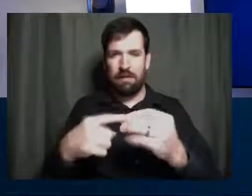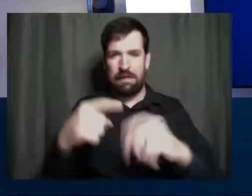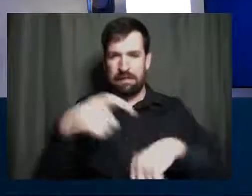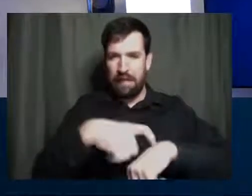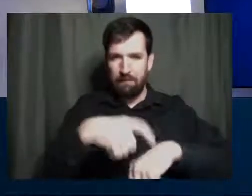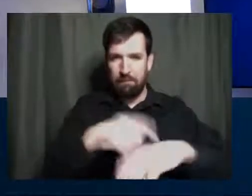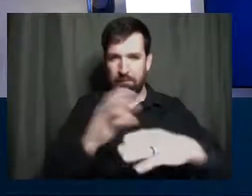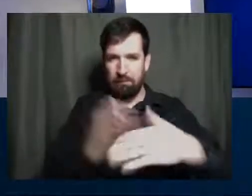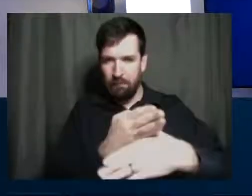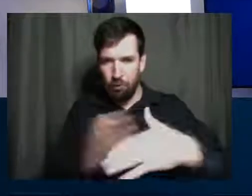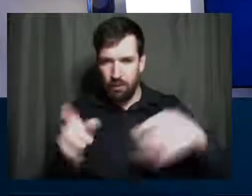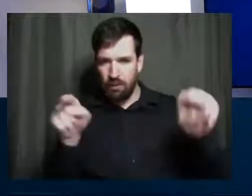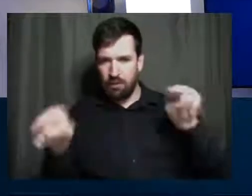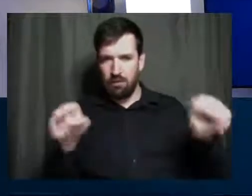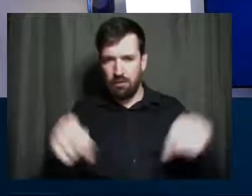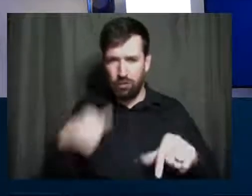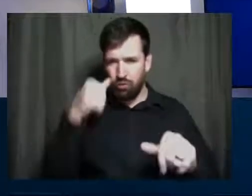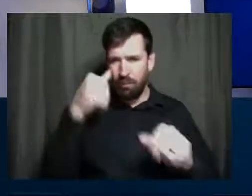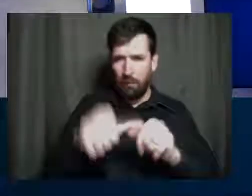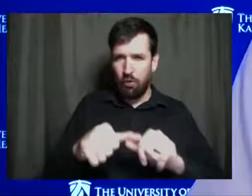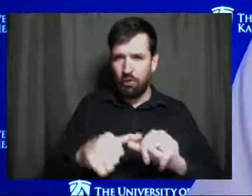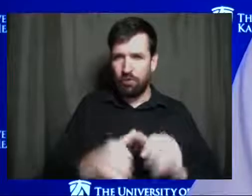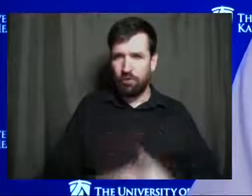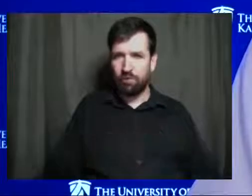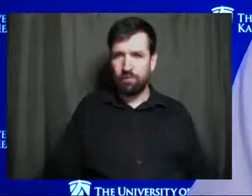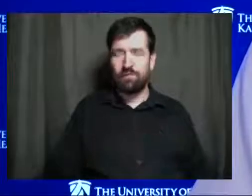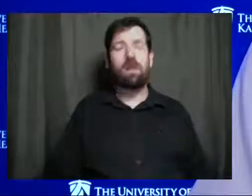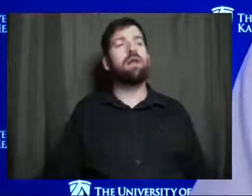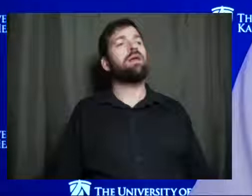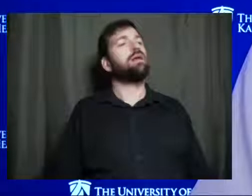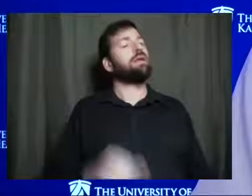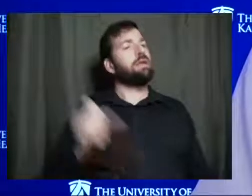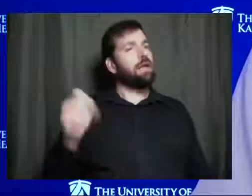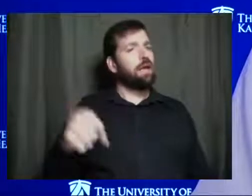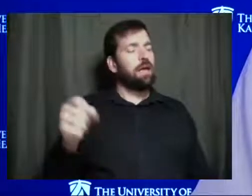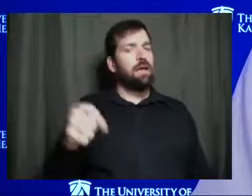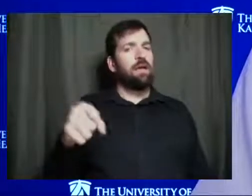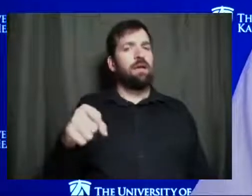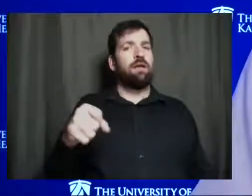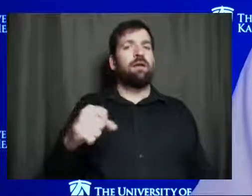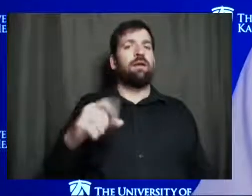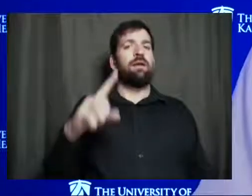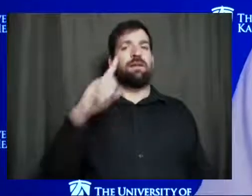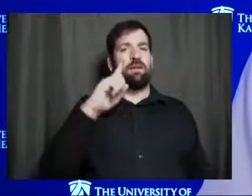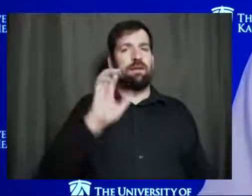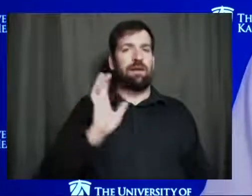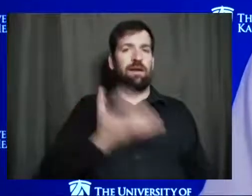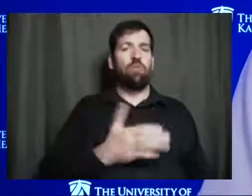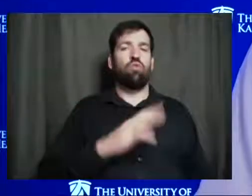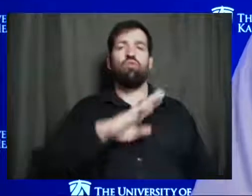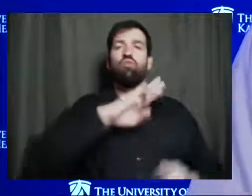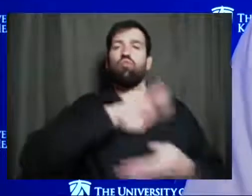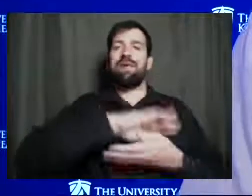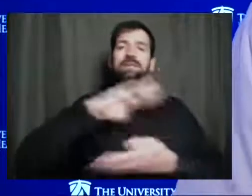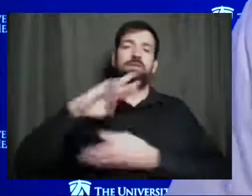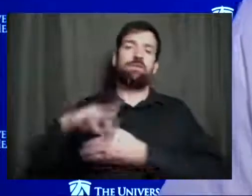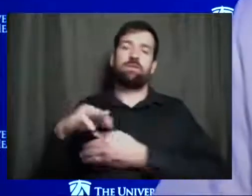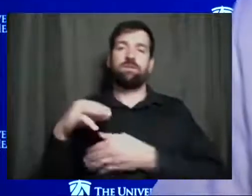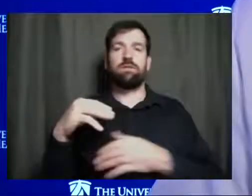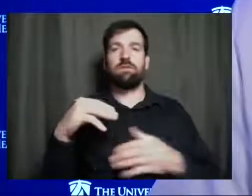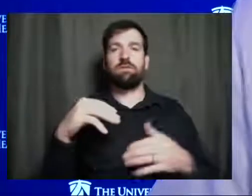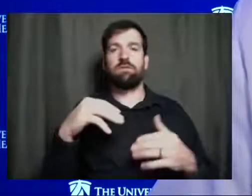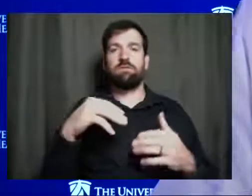Can you remember what they said about that? Yeah, I think our breast imaging docs and